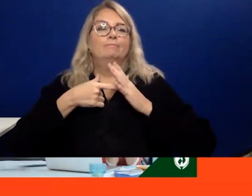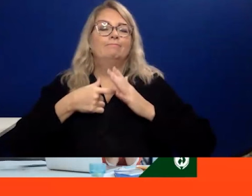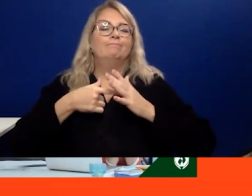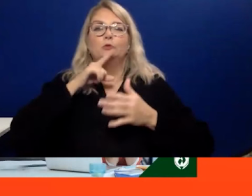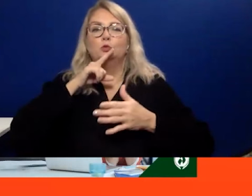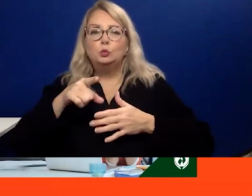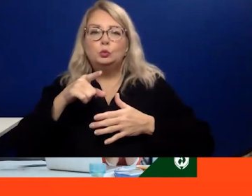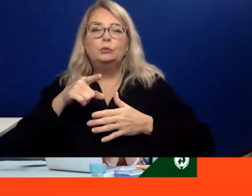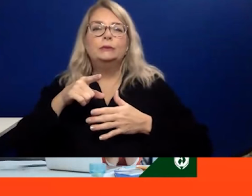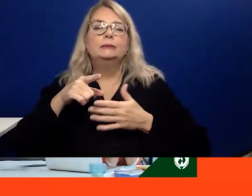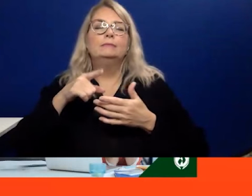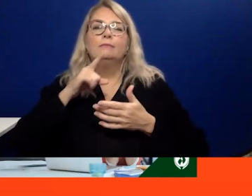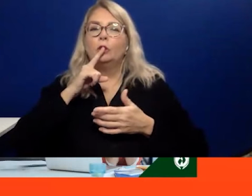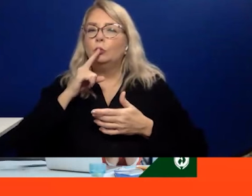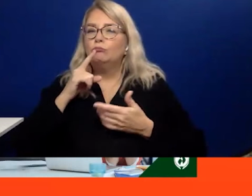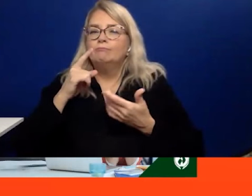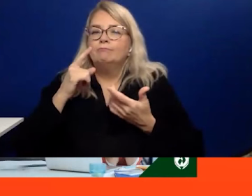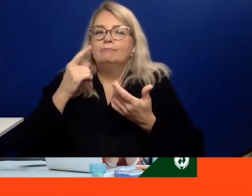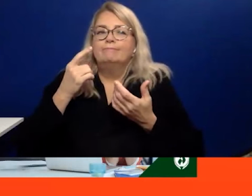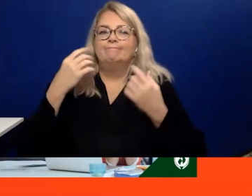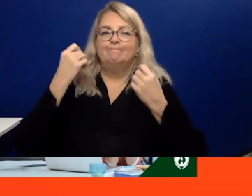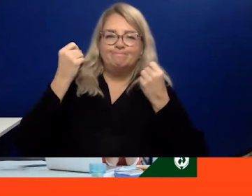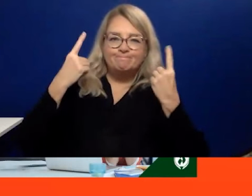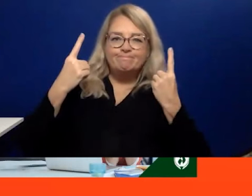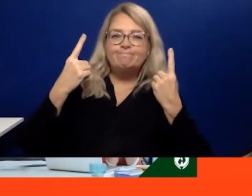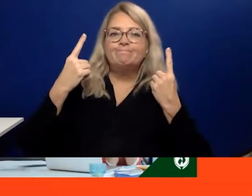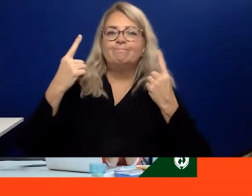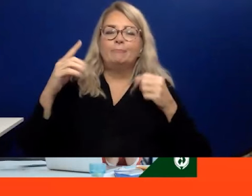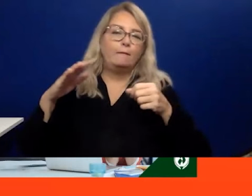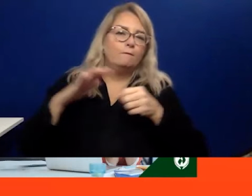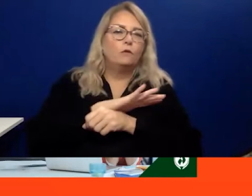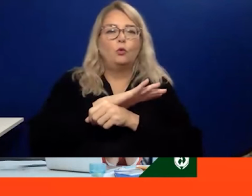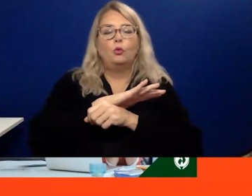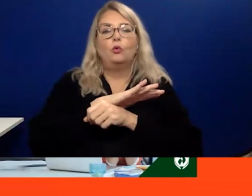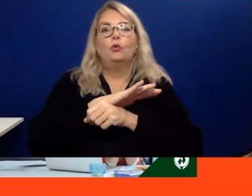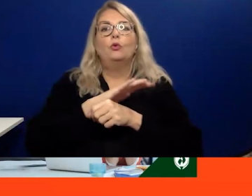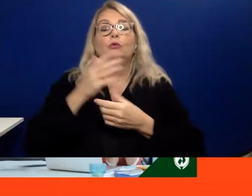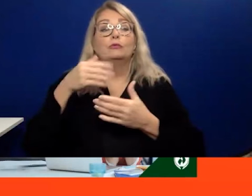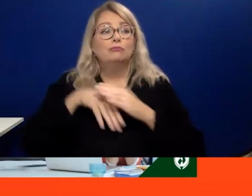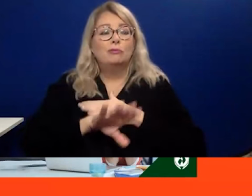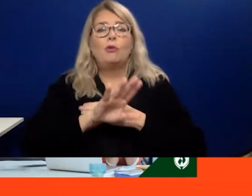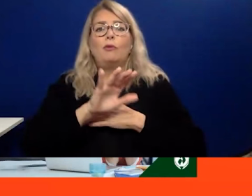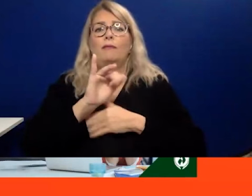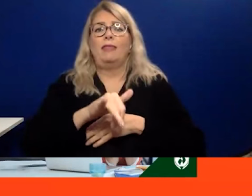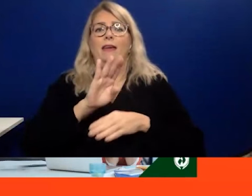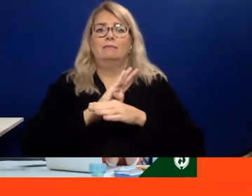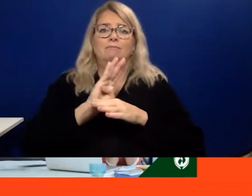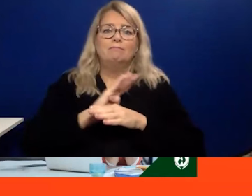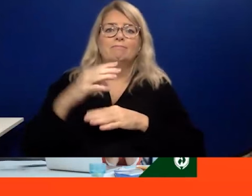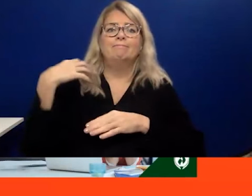truly. Truly grasp the subject. They're going to go into that employer truly